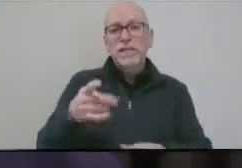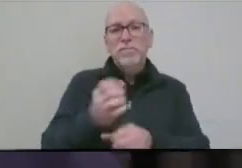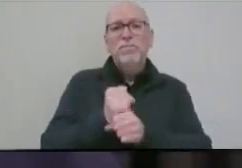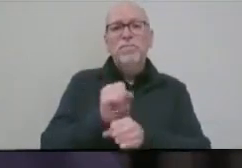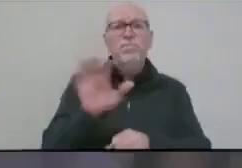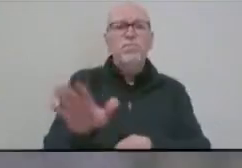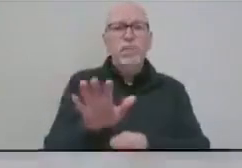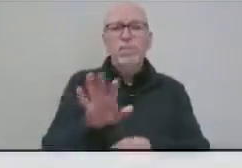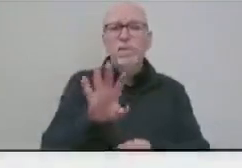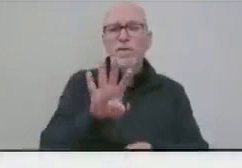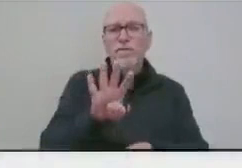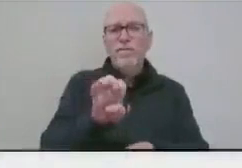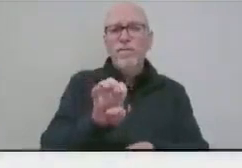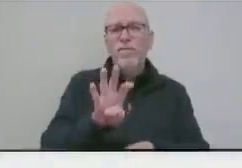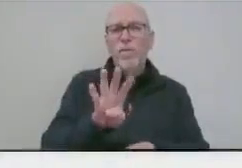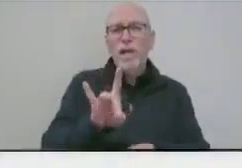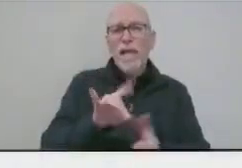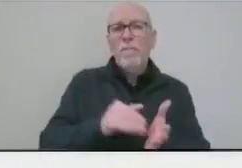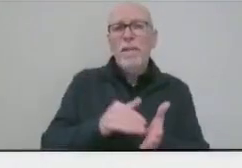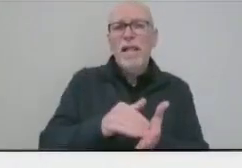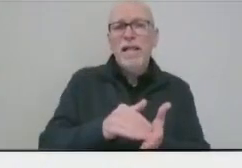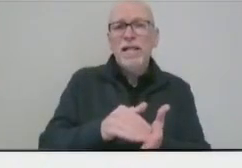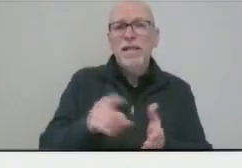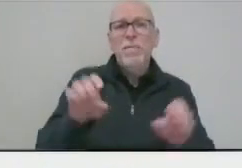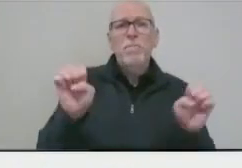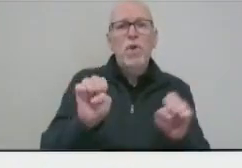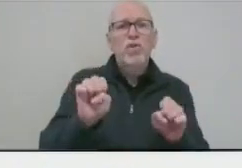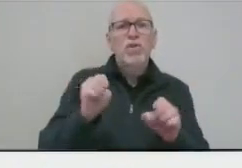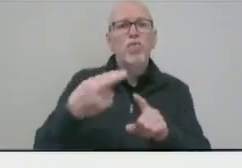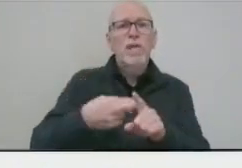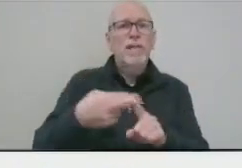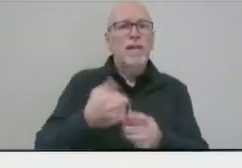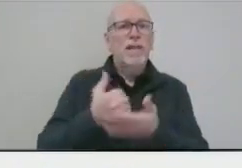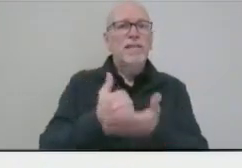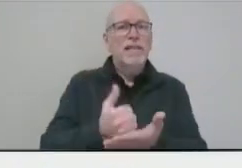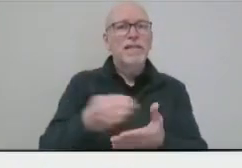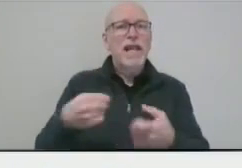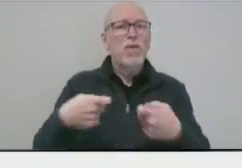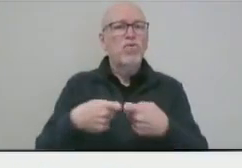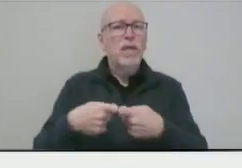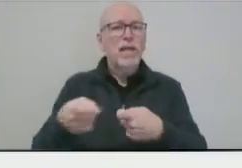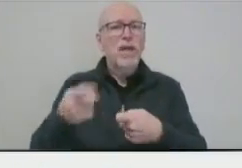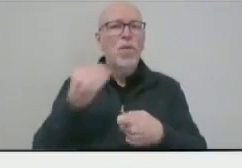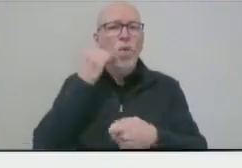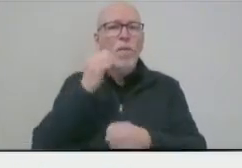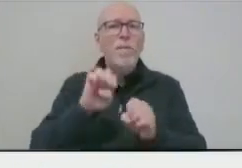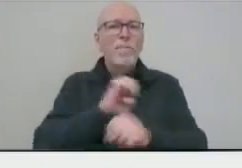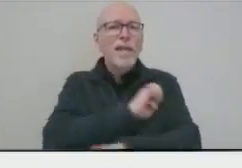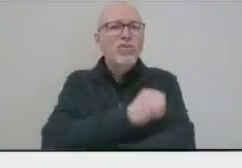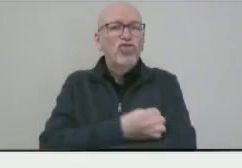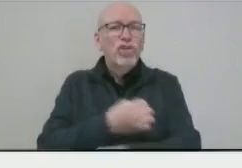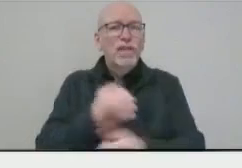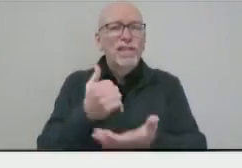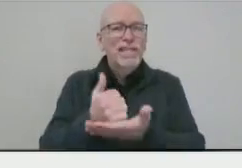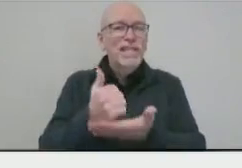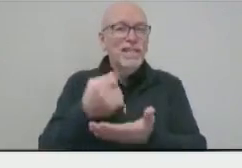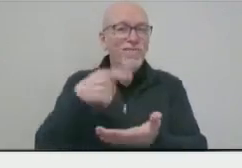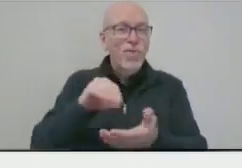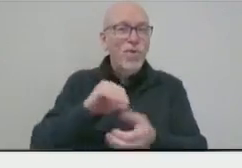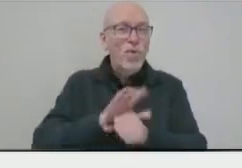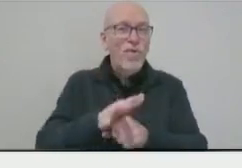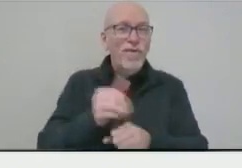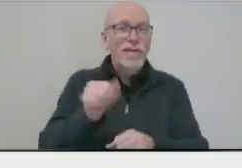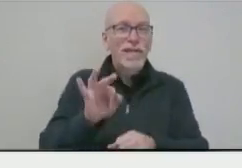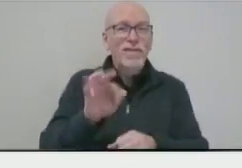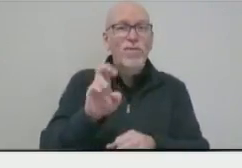approximately $448 million in emergency rental assistance and utility home energy assistance funding through the new COVID-19 relief